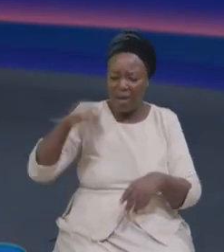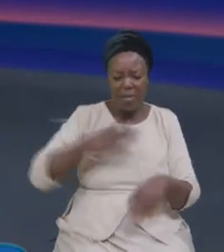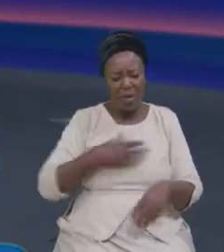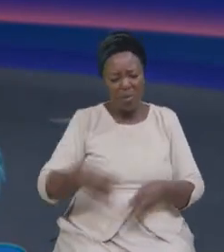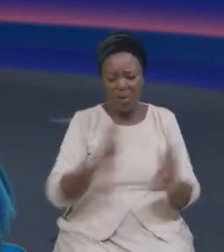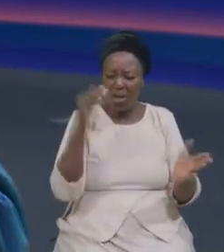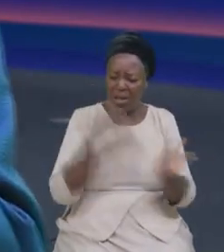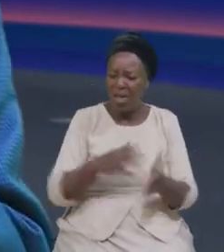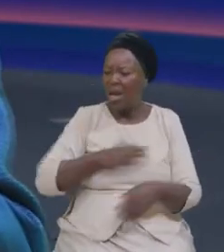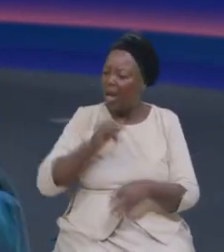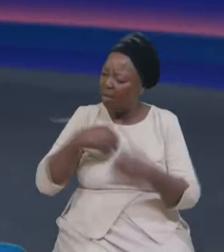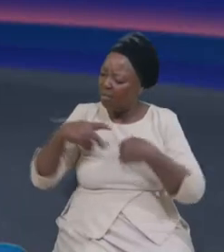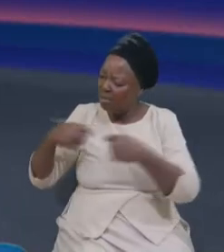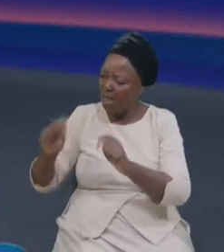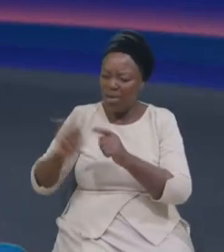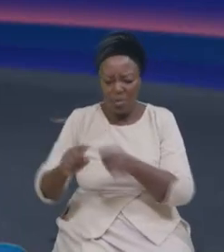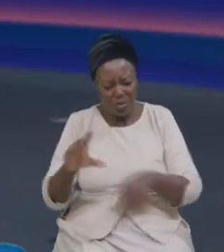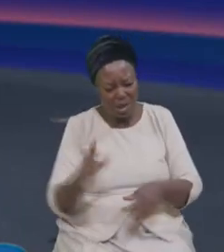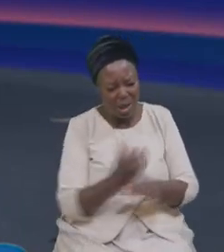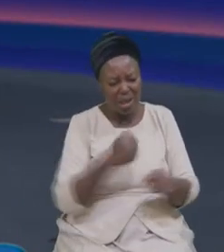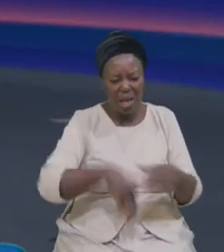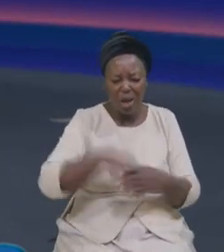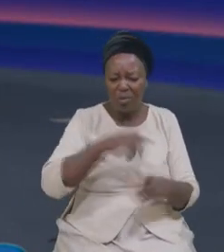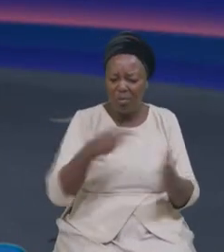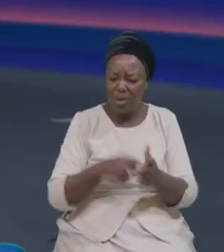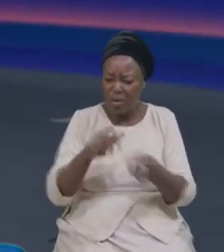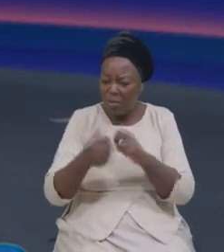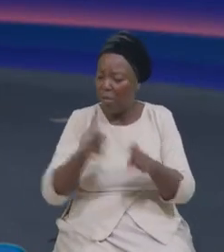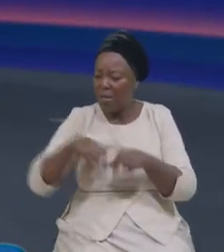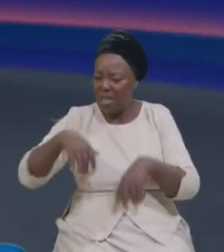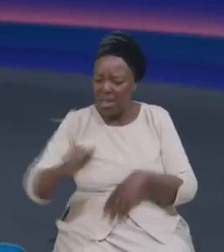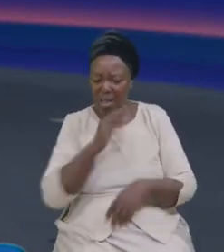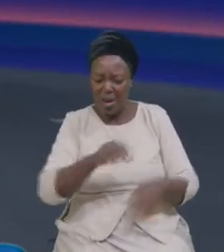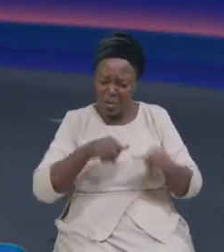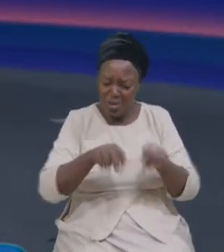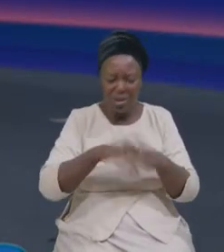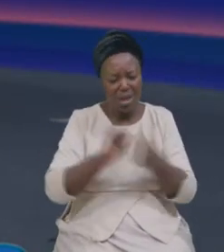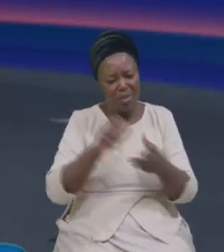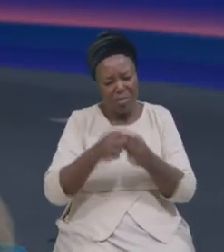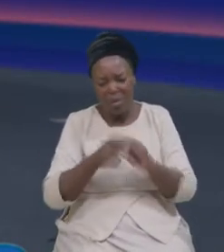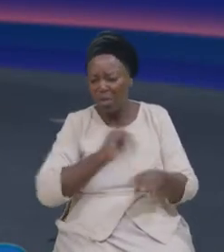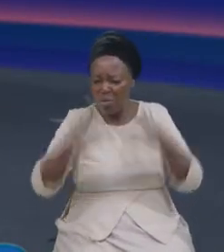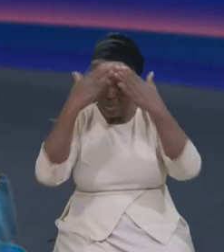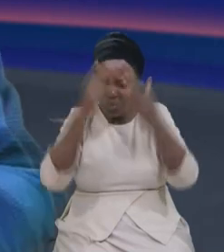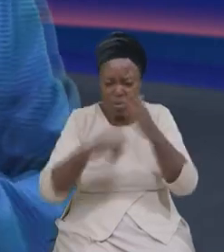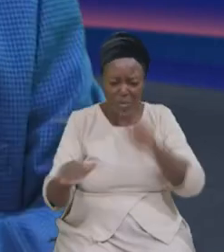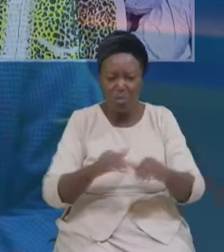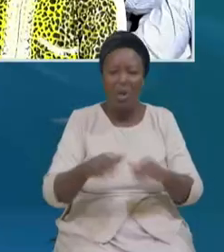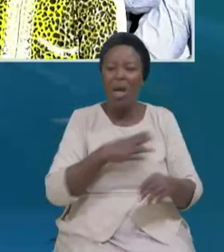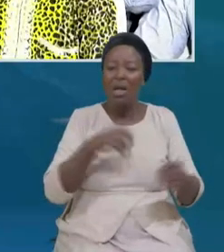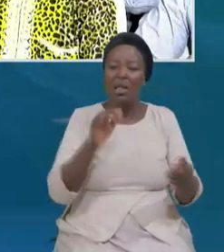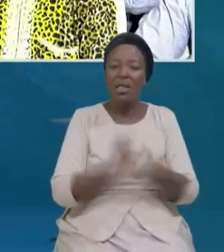What am I going to do? Barrenness and lostness without cure for the